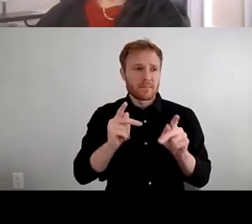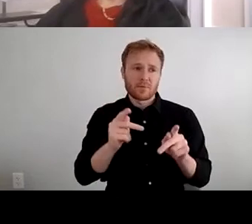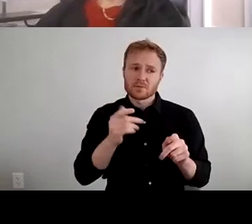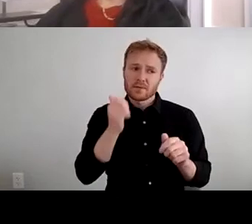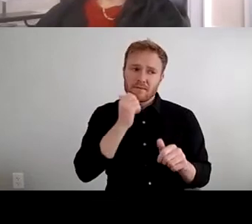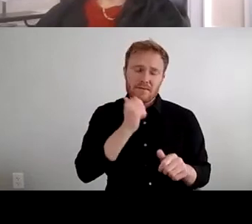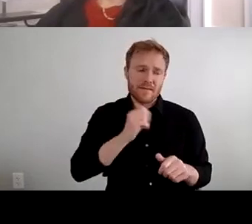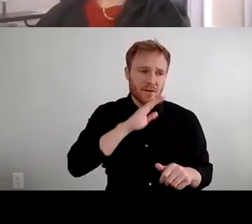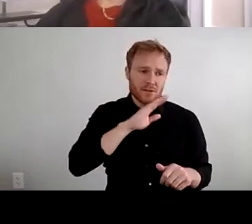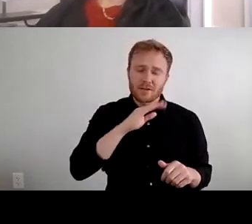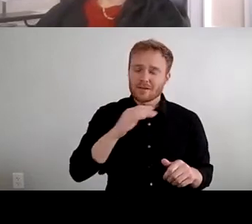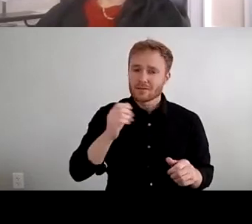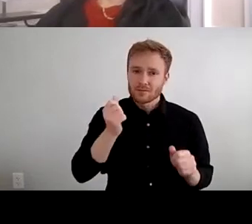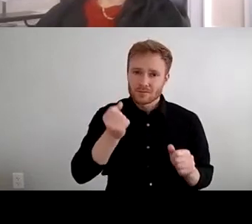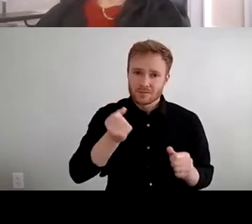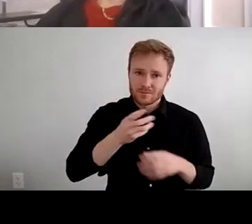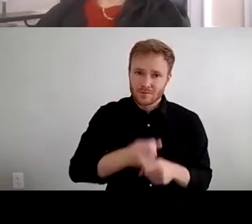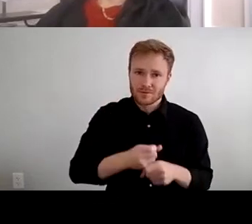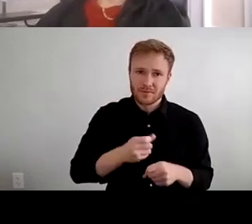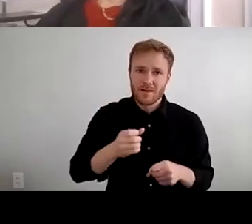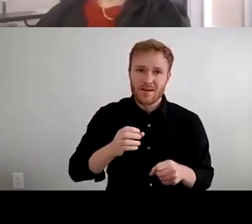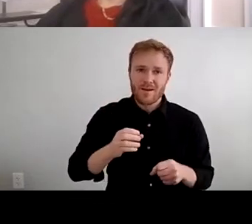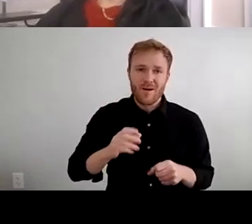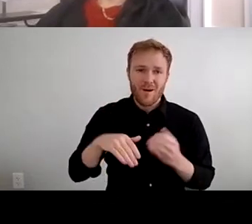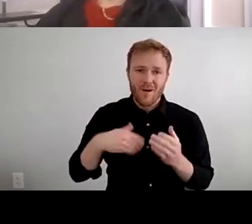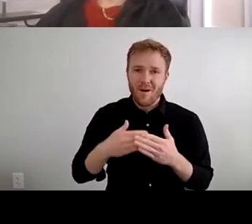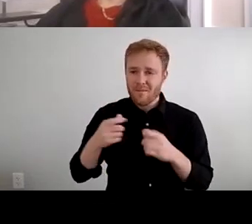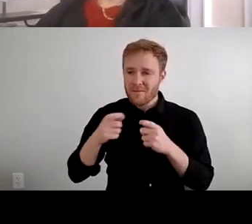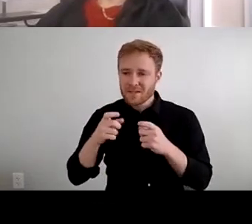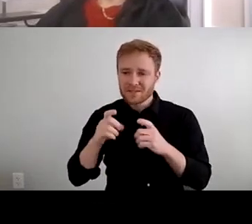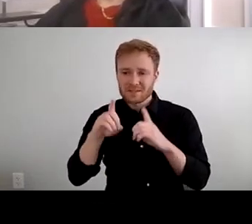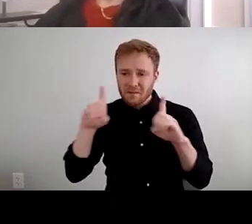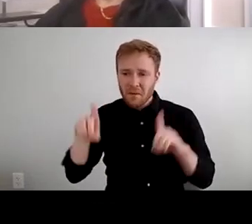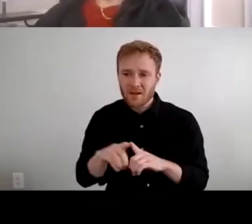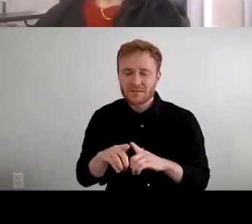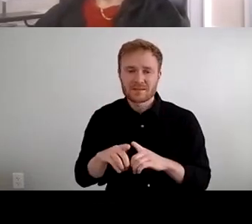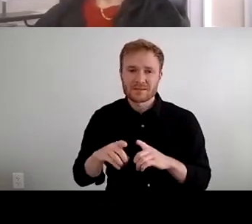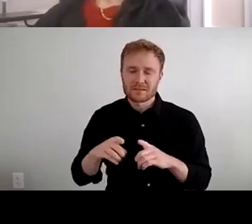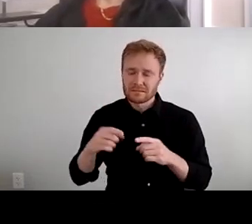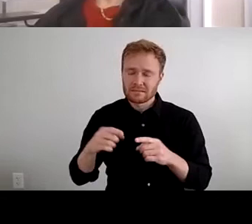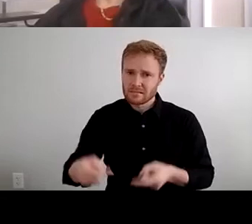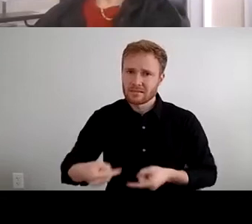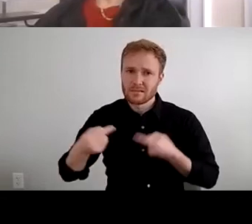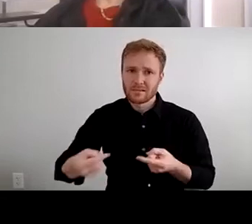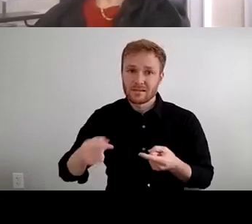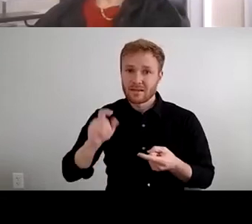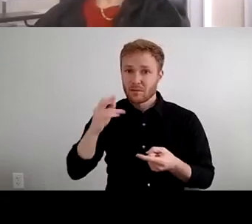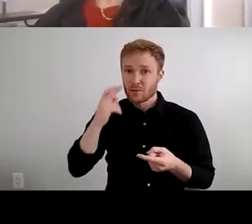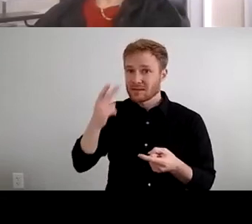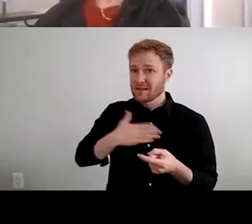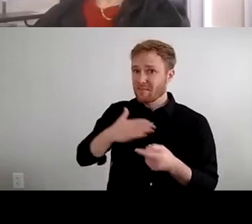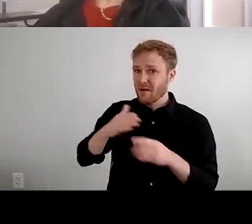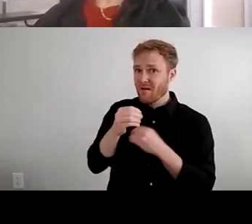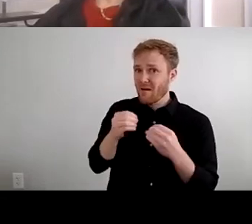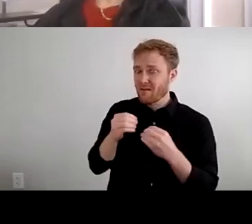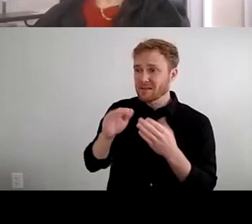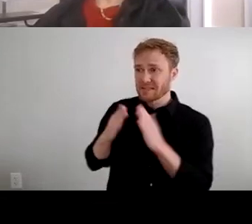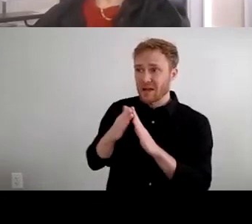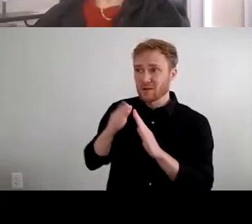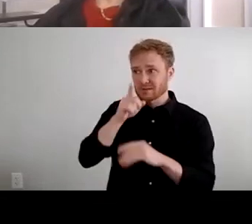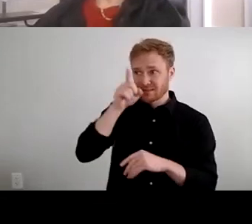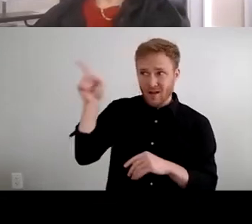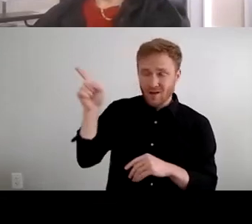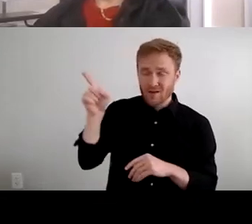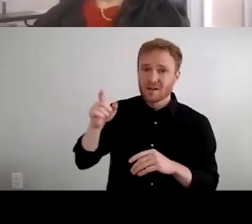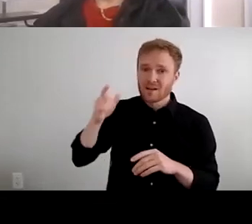documents digitally now, right? I'll just say, if you see my office downtown where I haven't been, you know it's piled